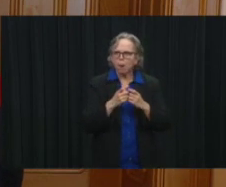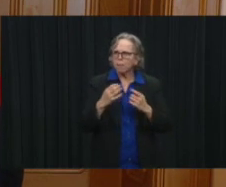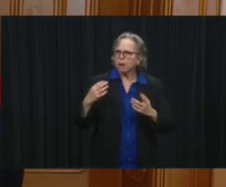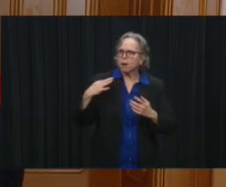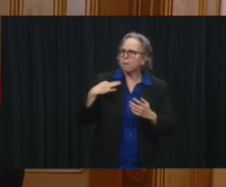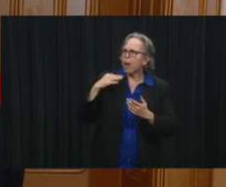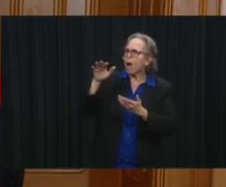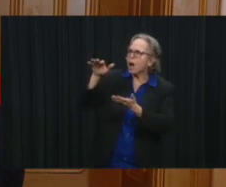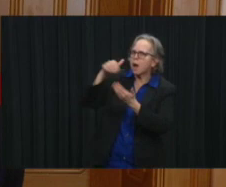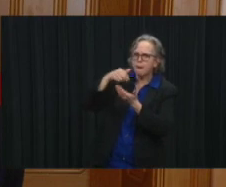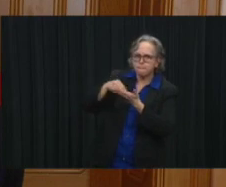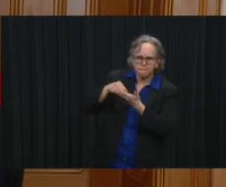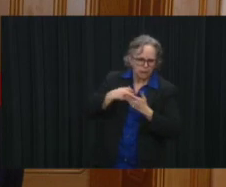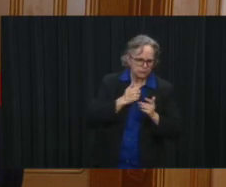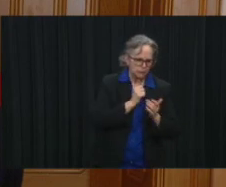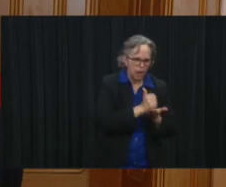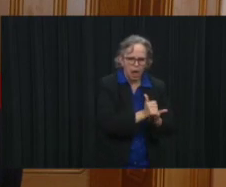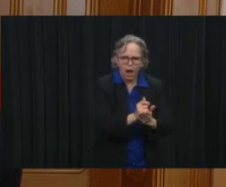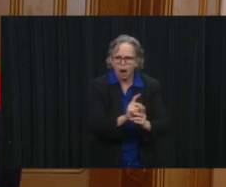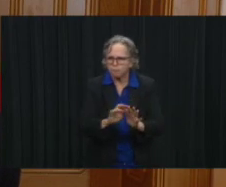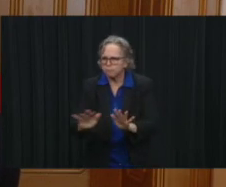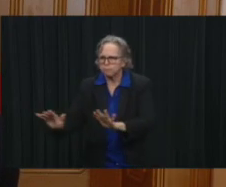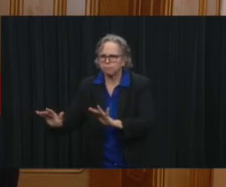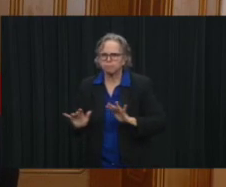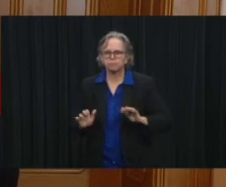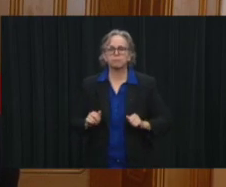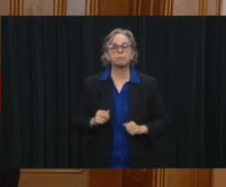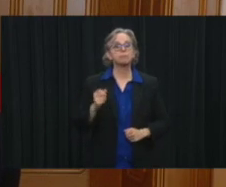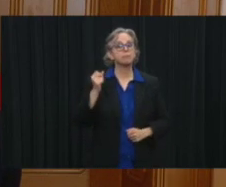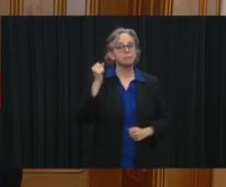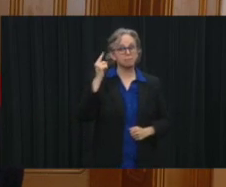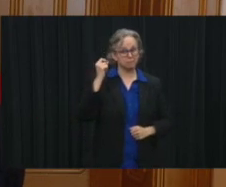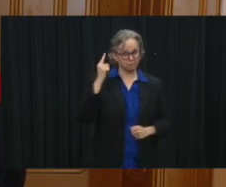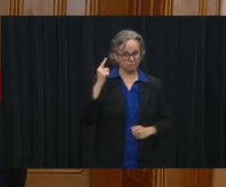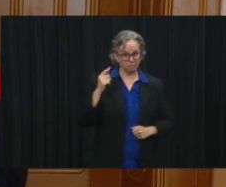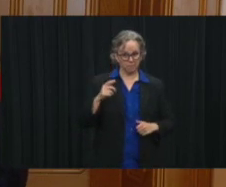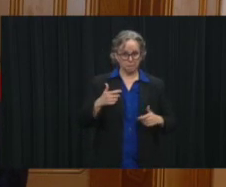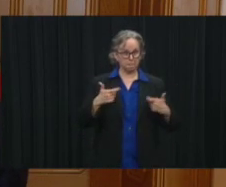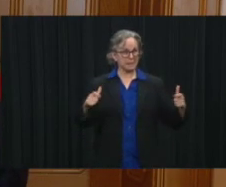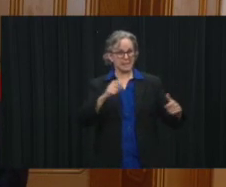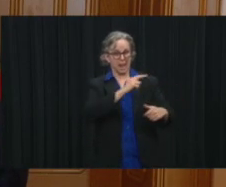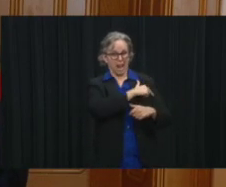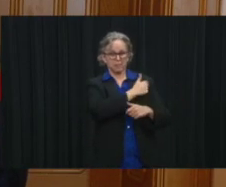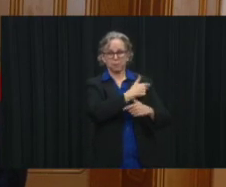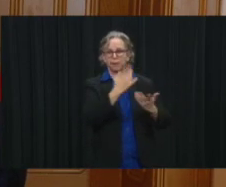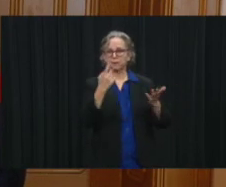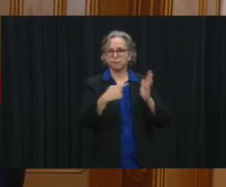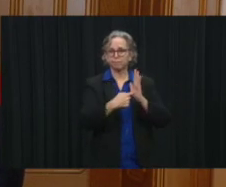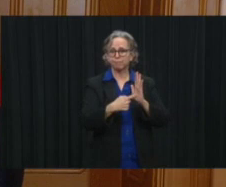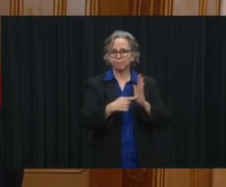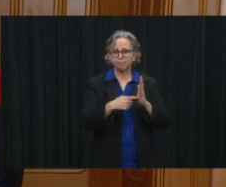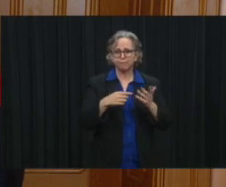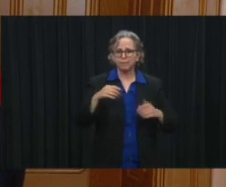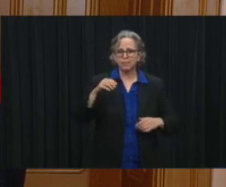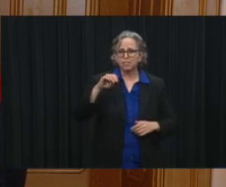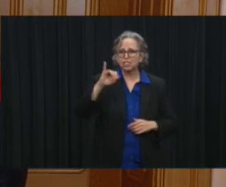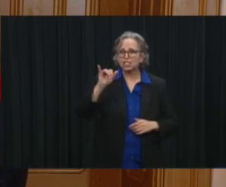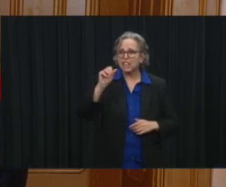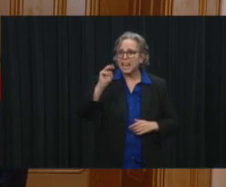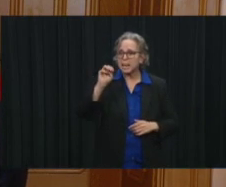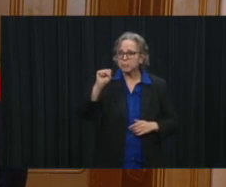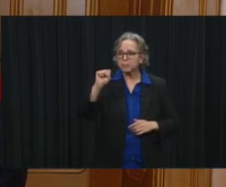hospitals, cancer hospitals like the James, helps them to maintain their cash flows while they voluntarily, again, suspend these elective